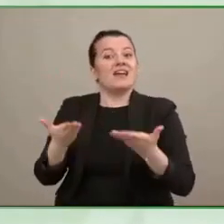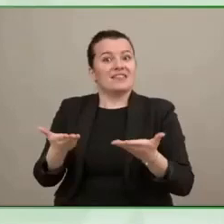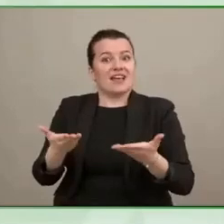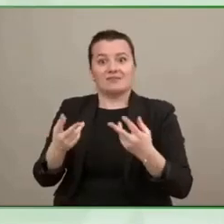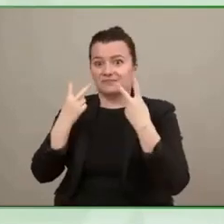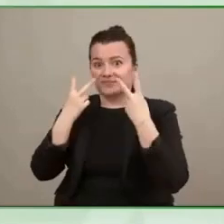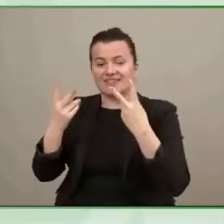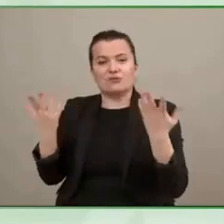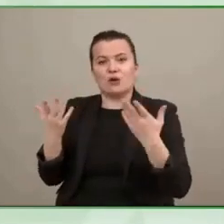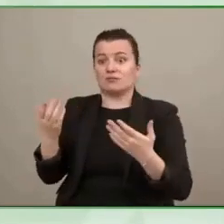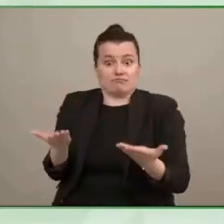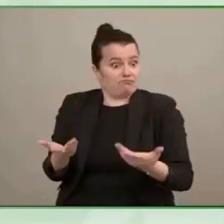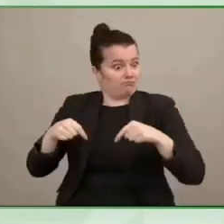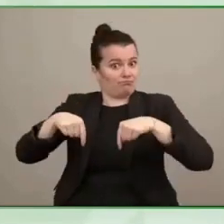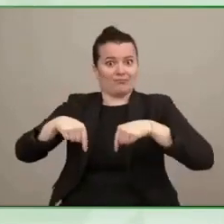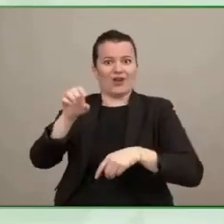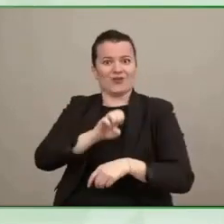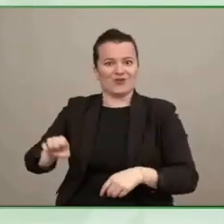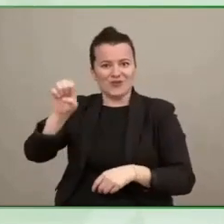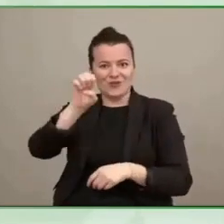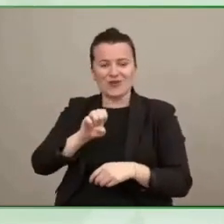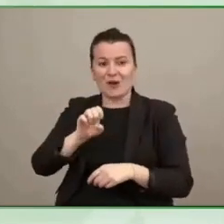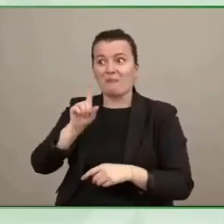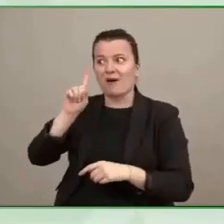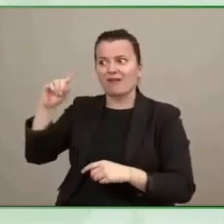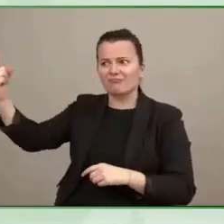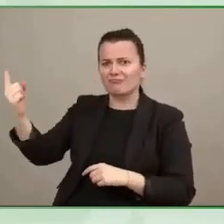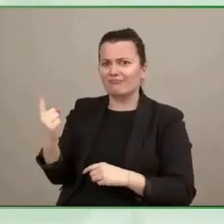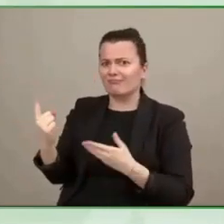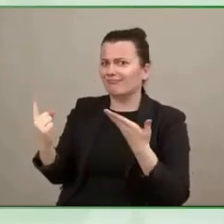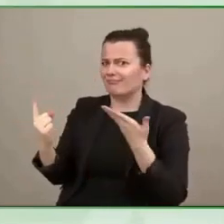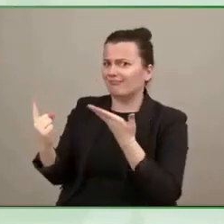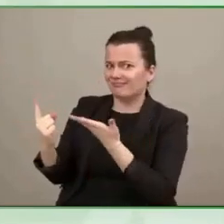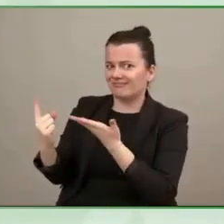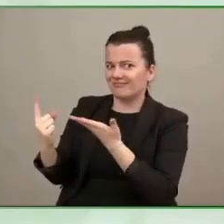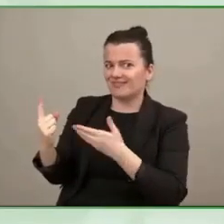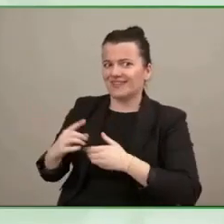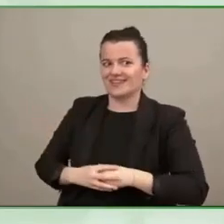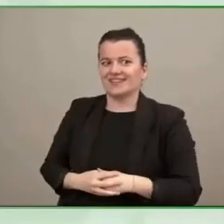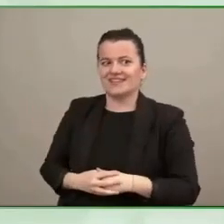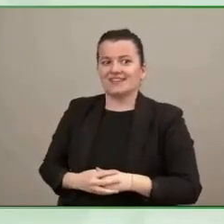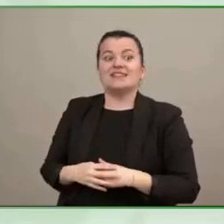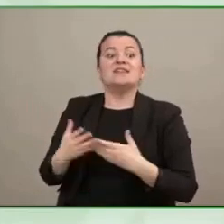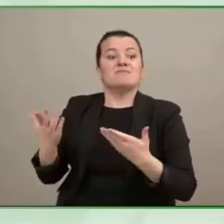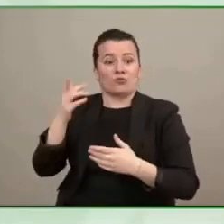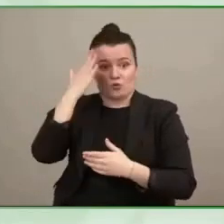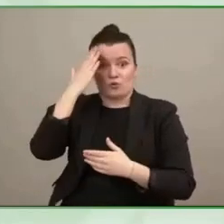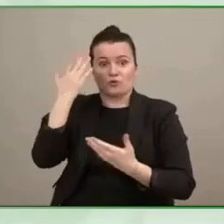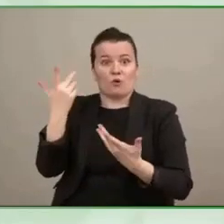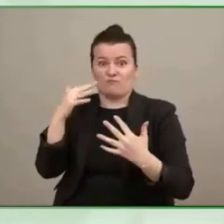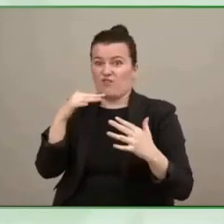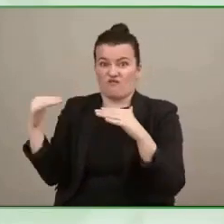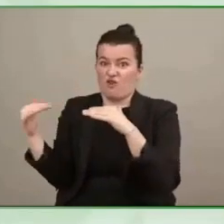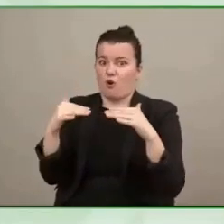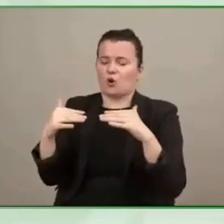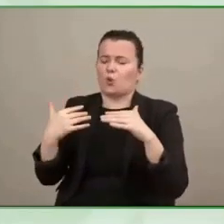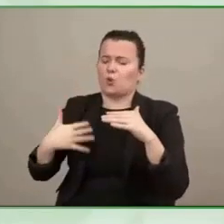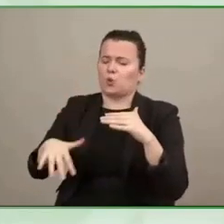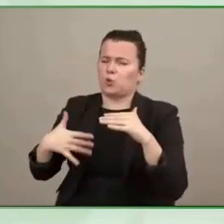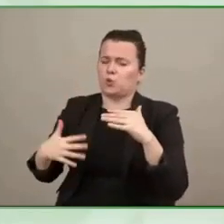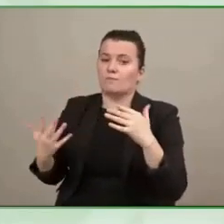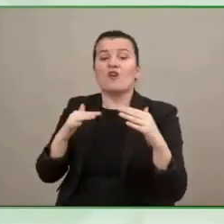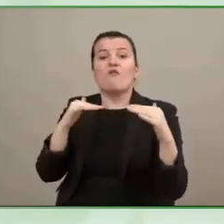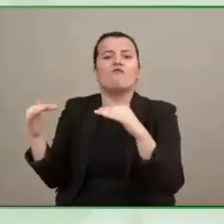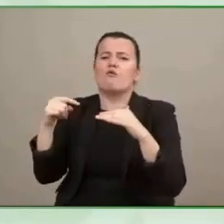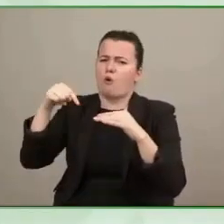we have also, when there are war times, it's difficult for everyone, but it's